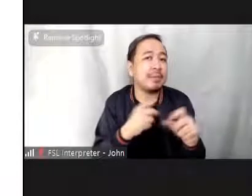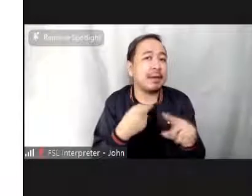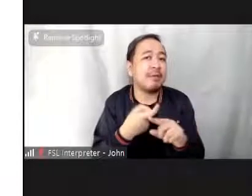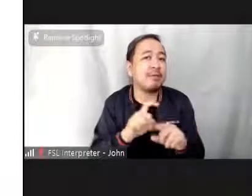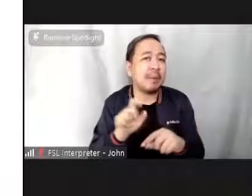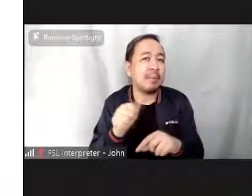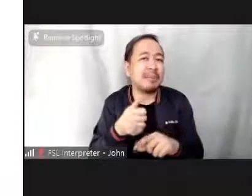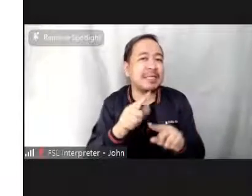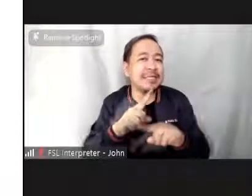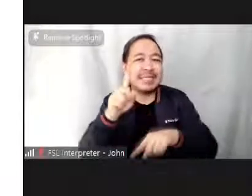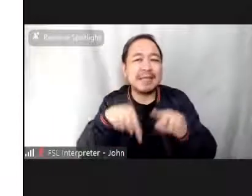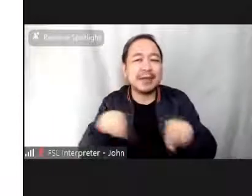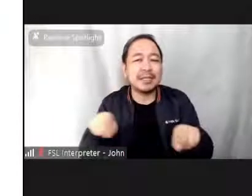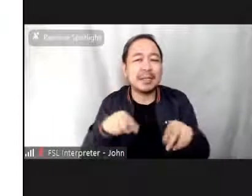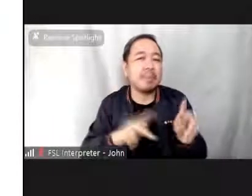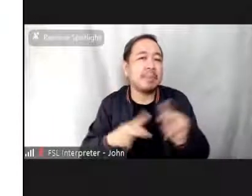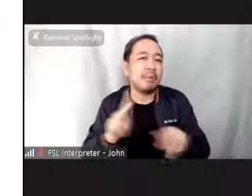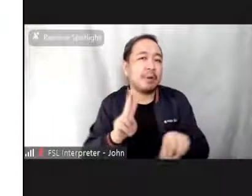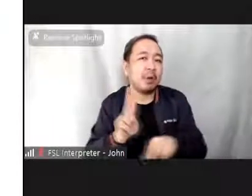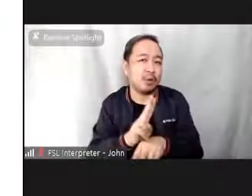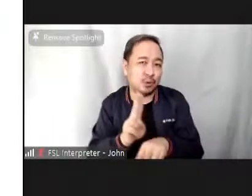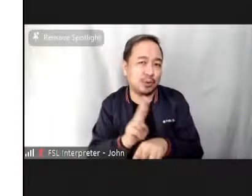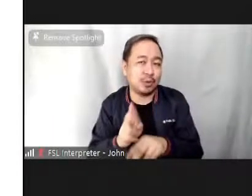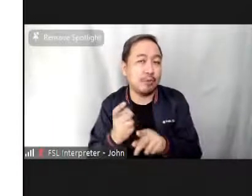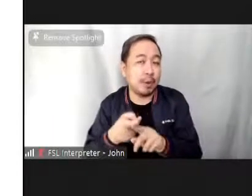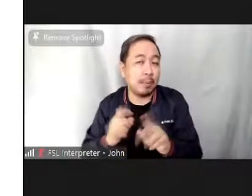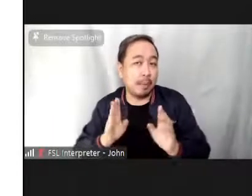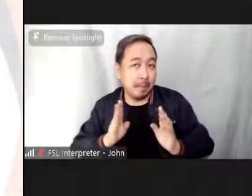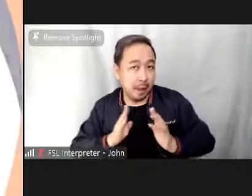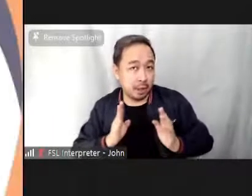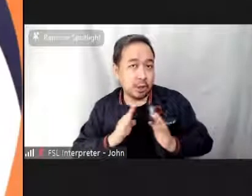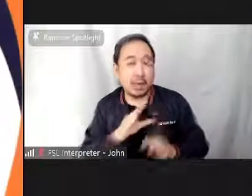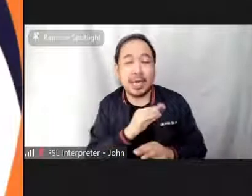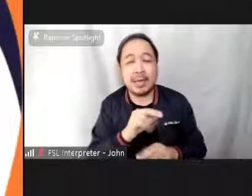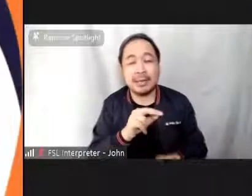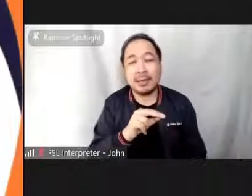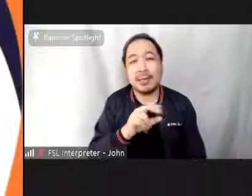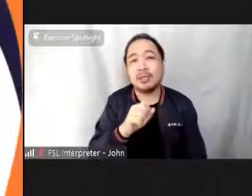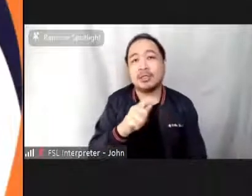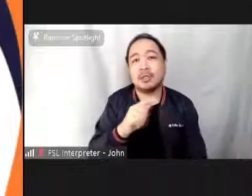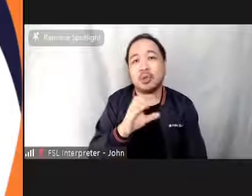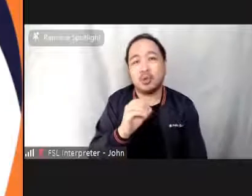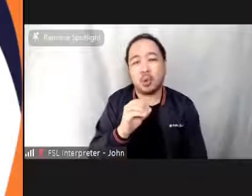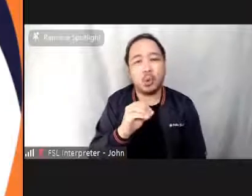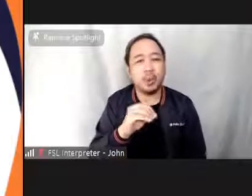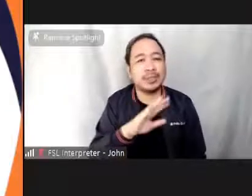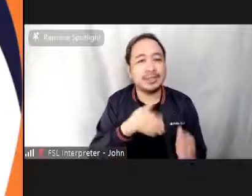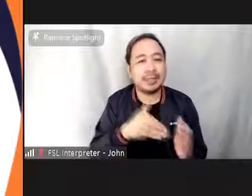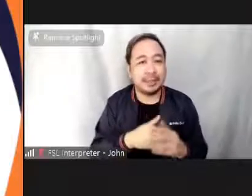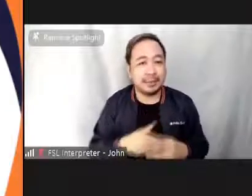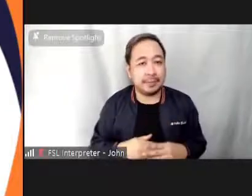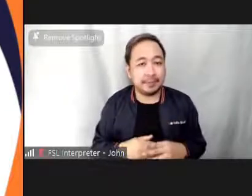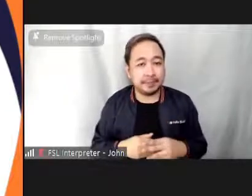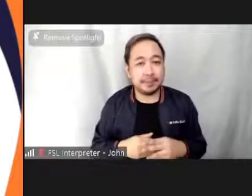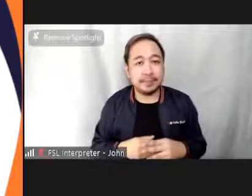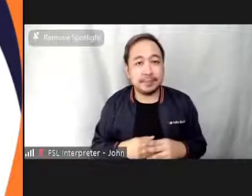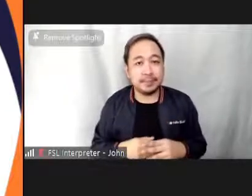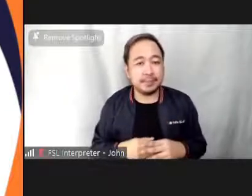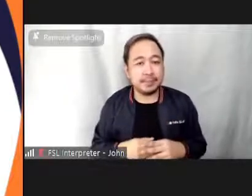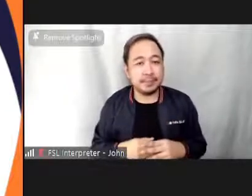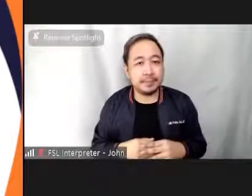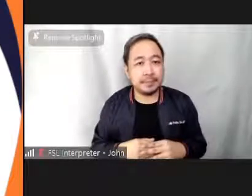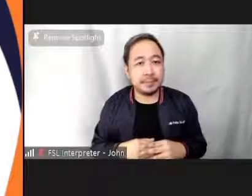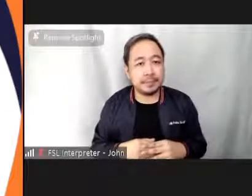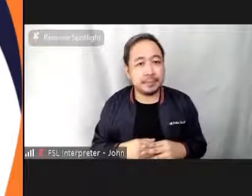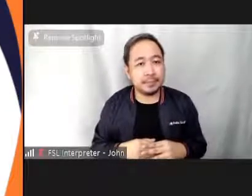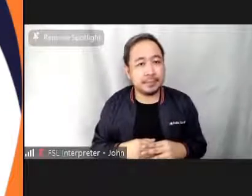Center and Vicente Soto Memorial Medical Center. Naimbag nga aldaw kadatayo amin may sa akablaaw